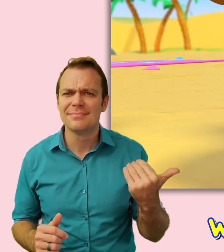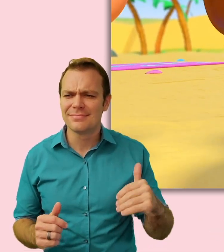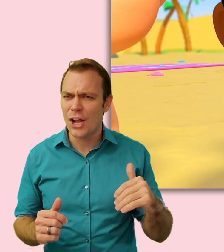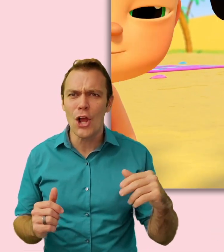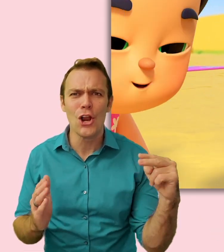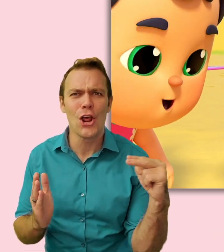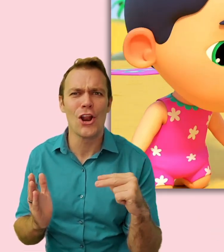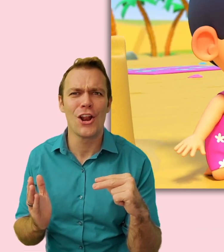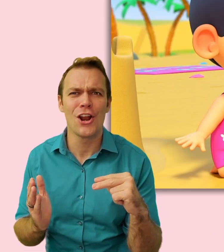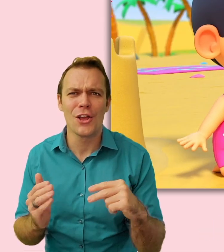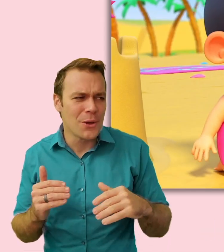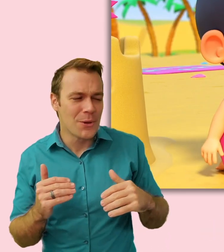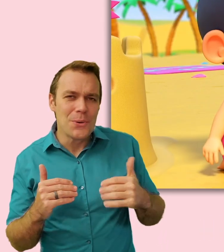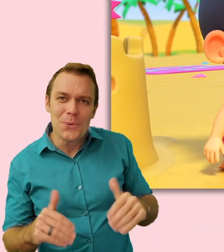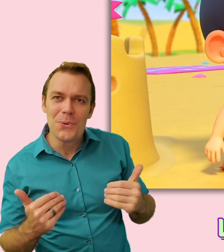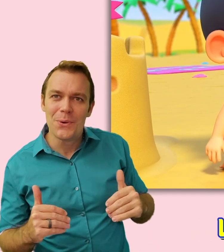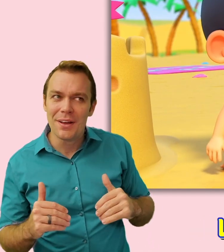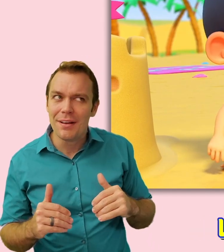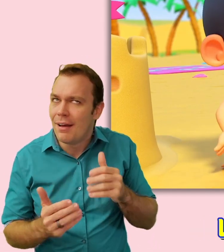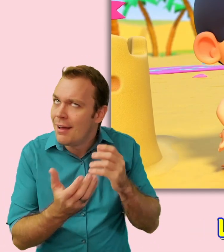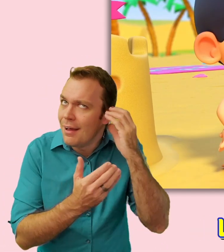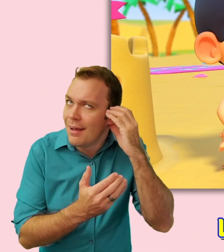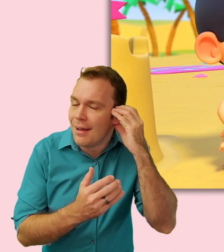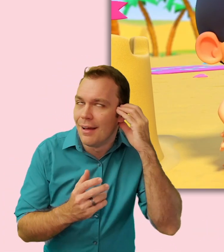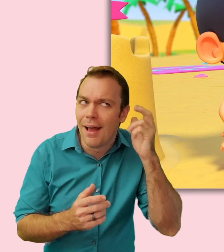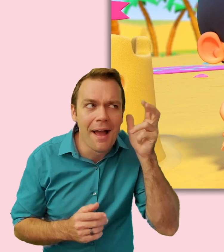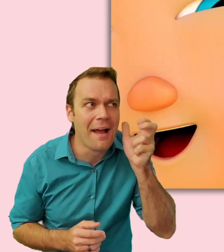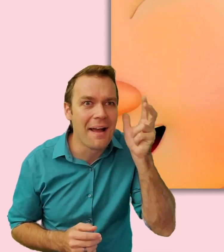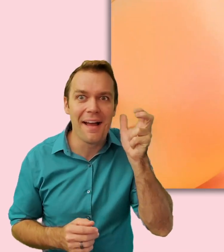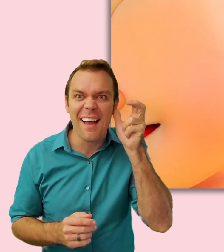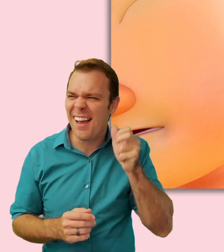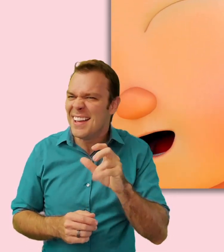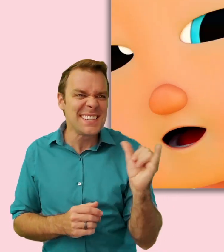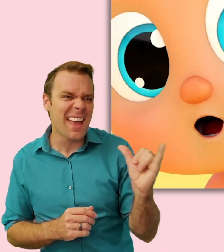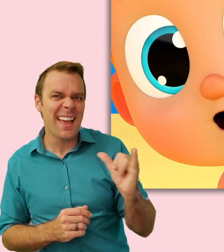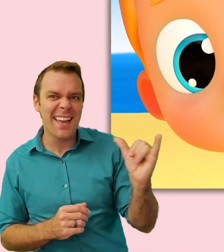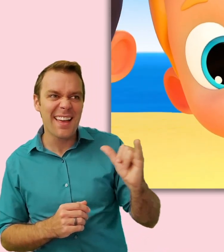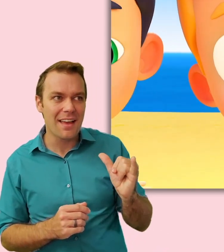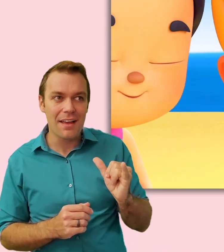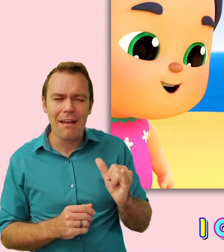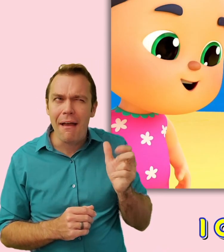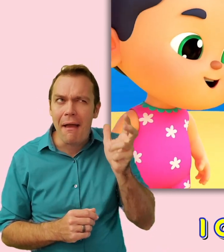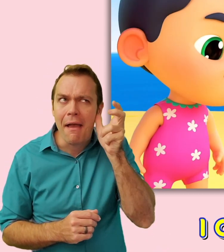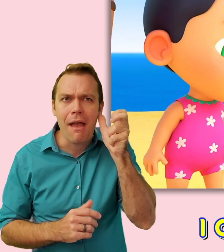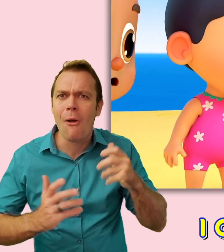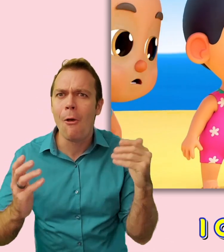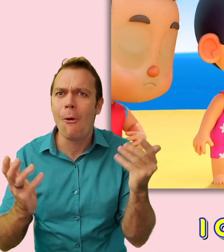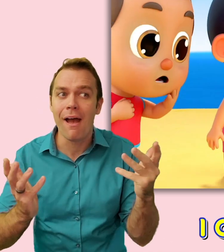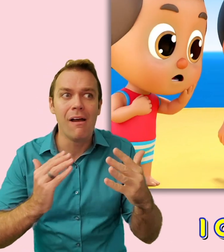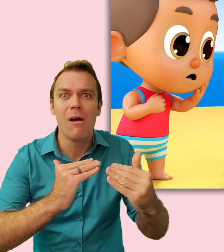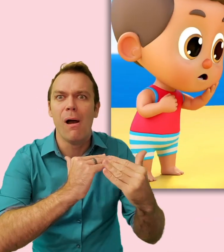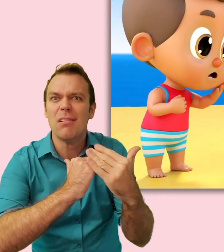Wow, would you look at that? Ooh. Listen to this show. Okay. And this one too. I can hear